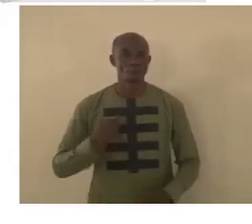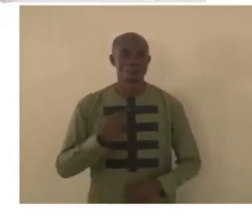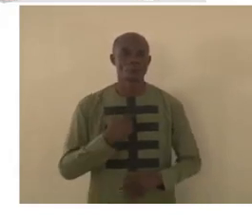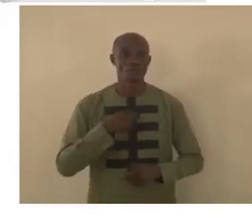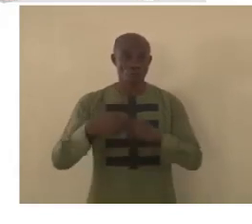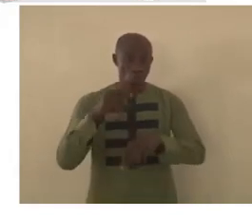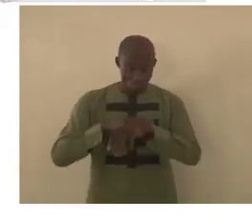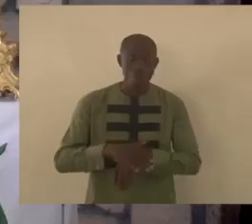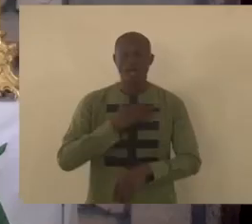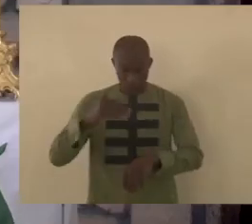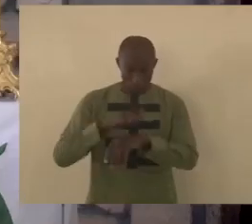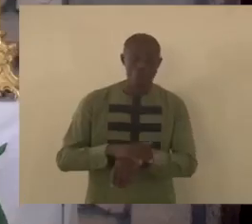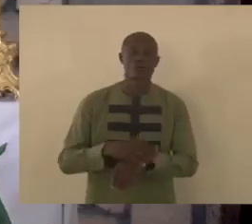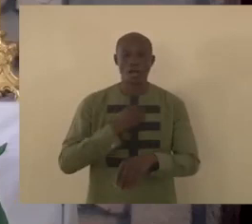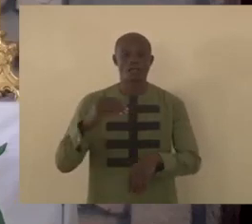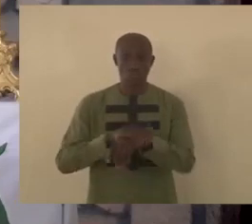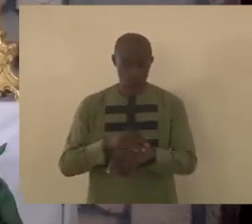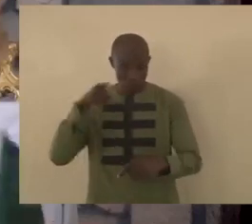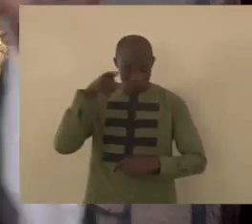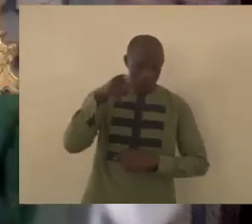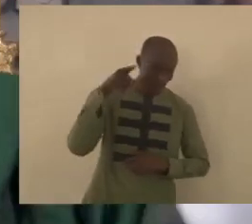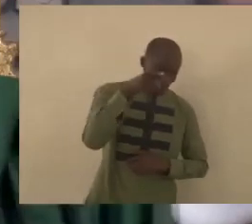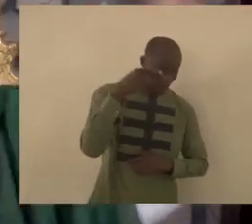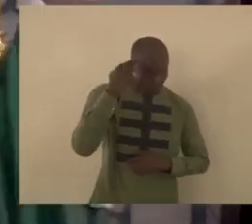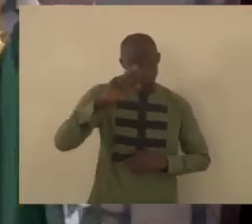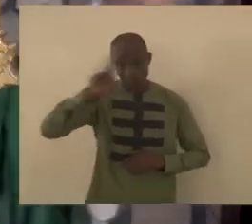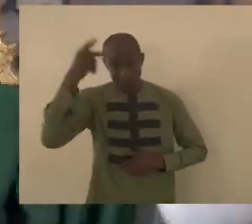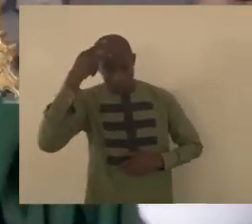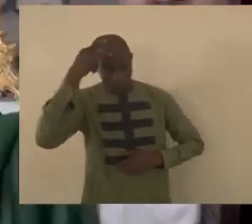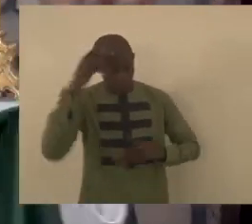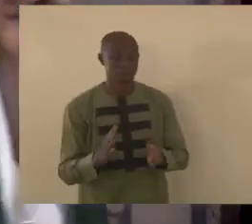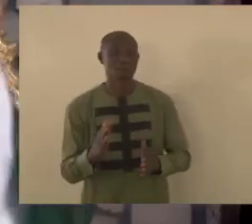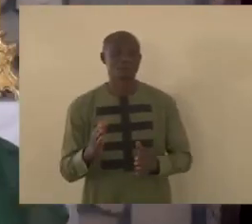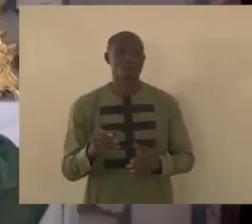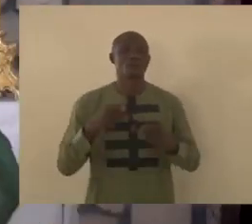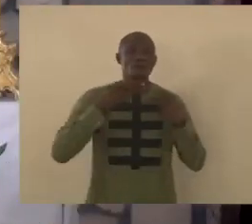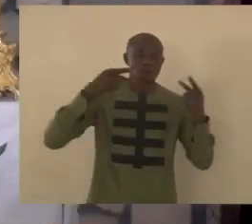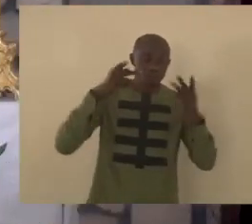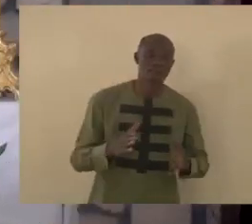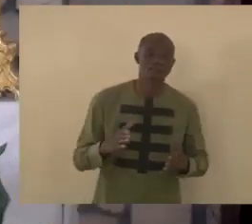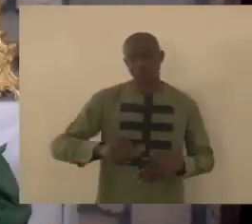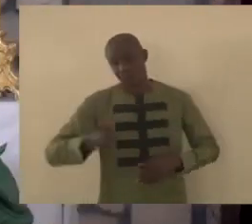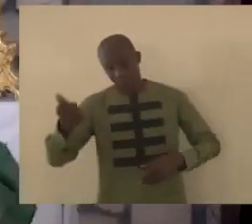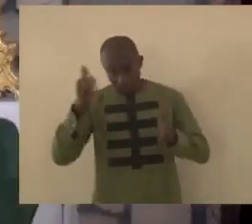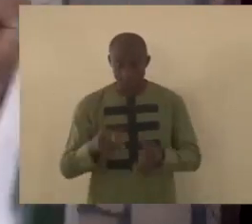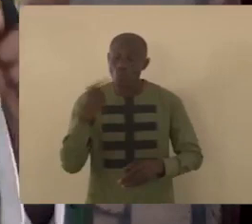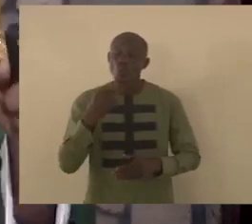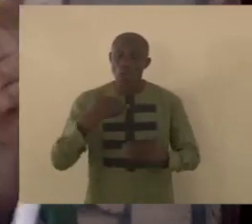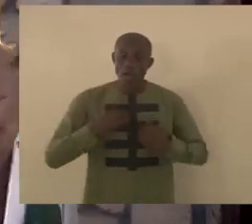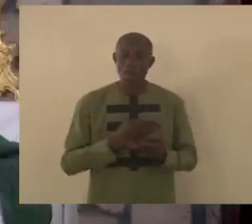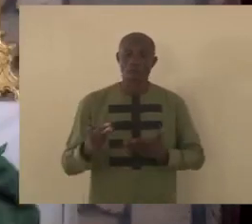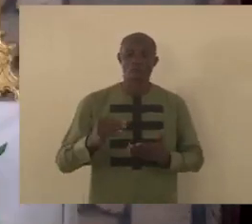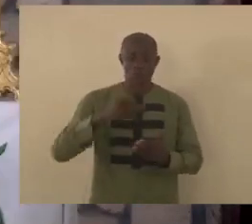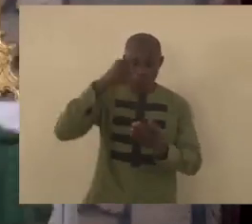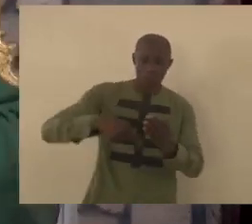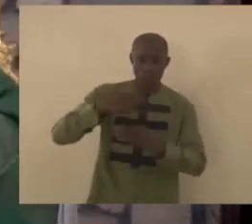We can talk, we can go on and on and on, pointing fingers at politicians, of pastors, of other leaders who have